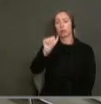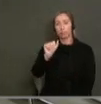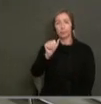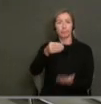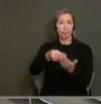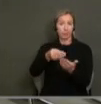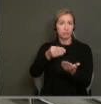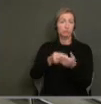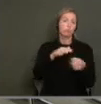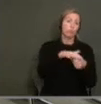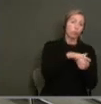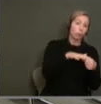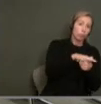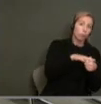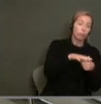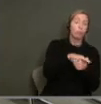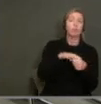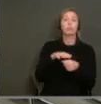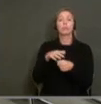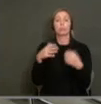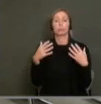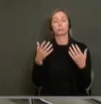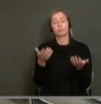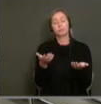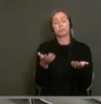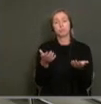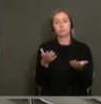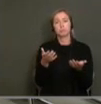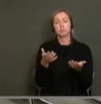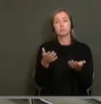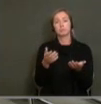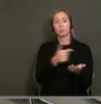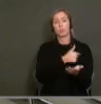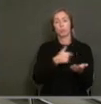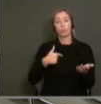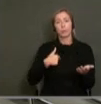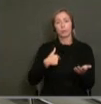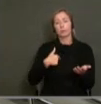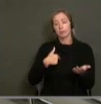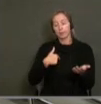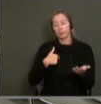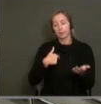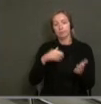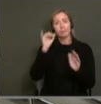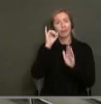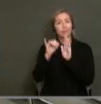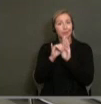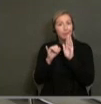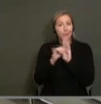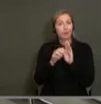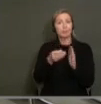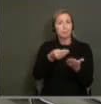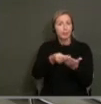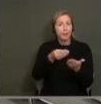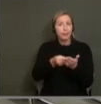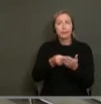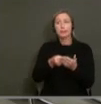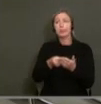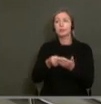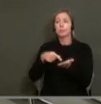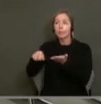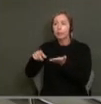fiscal recovery, that we went through a process of identifying how to utilize those funds. So as part of